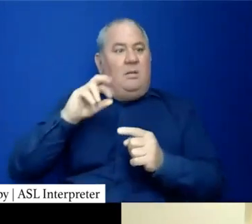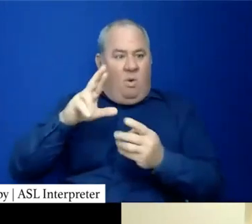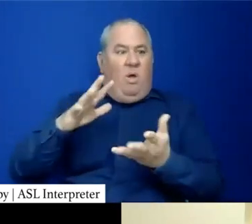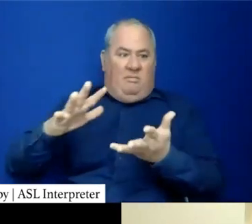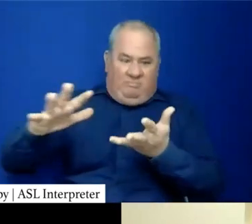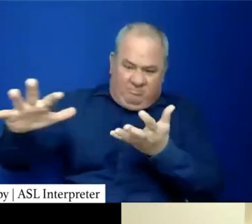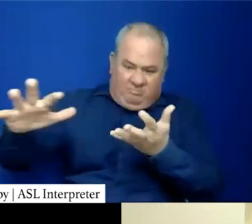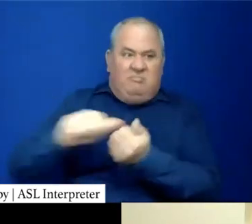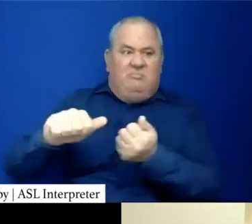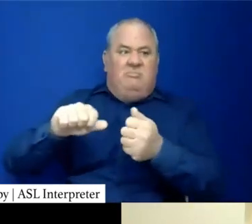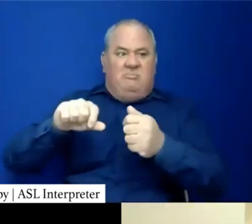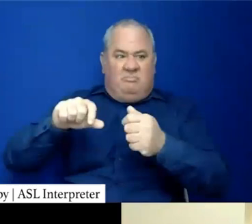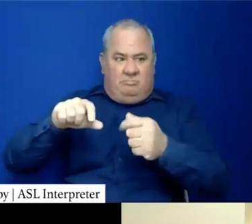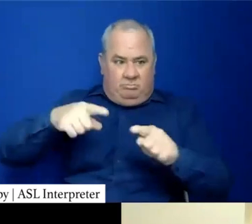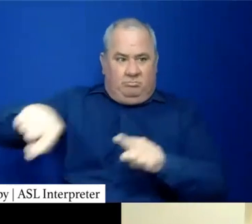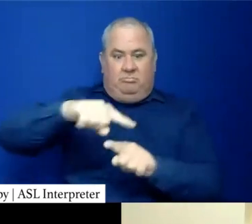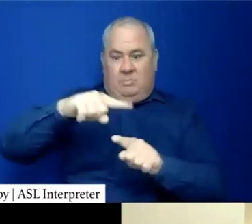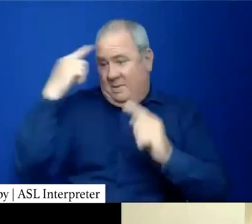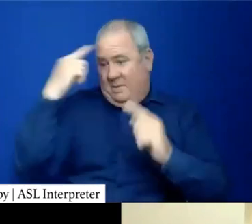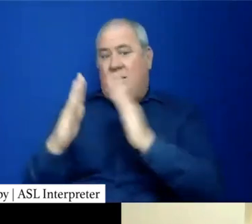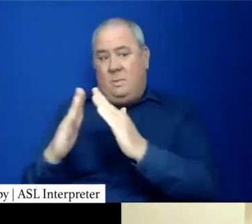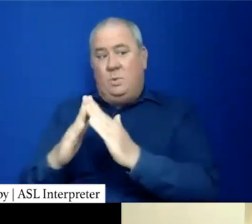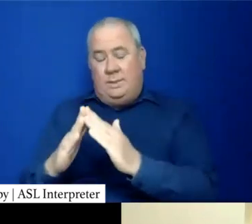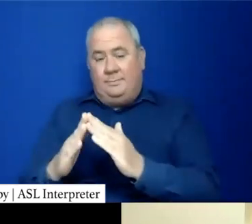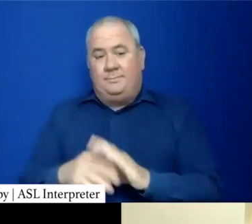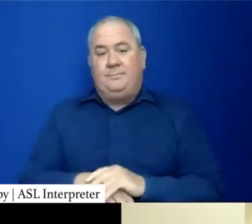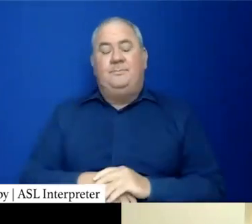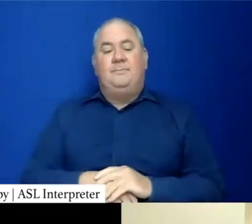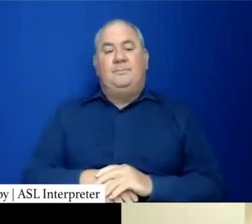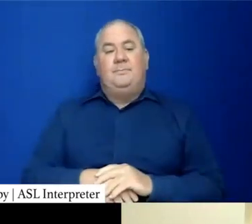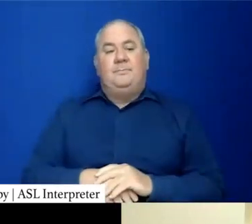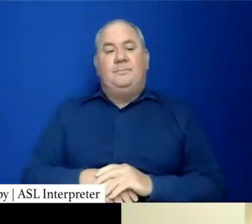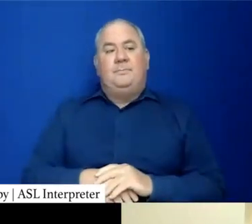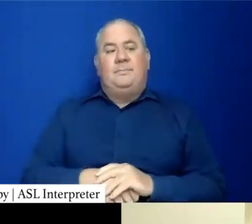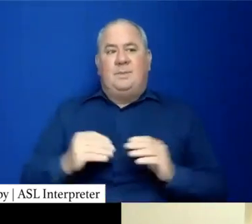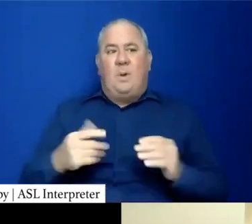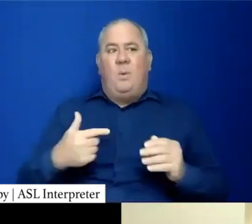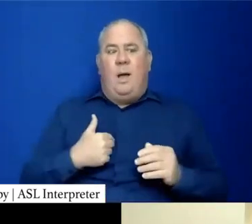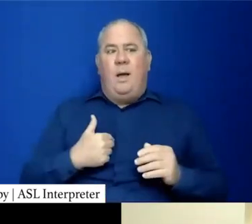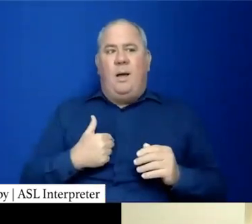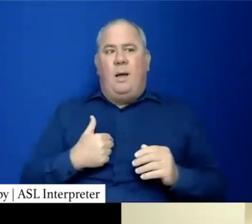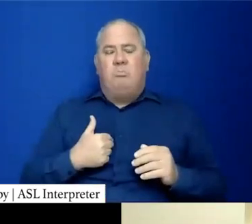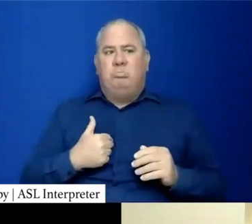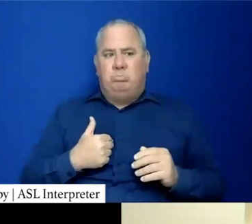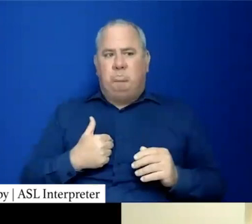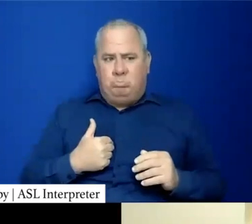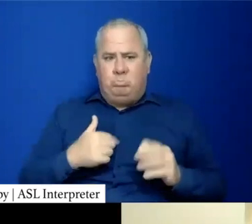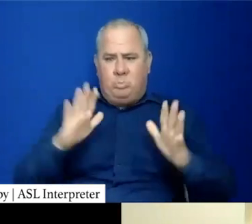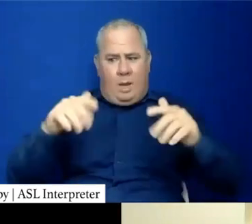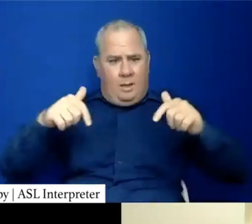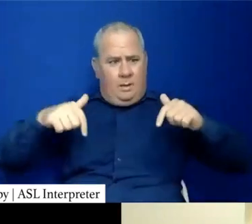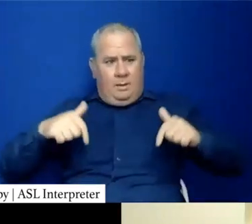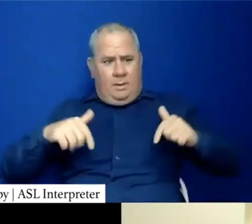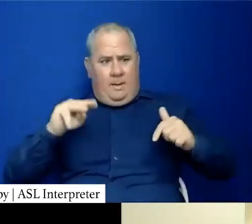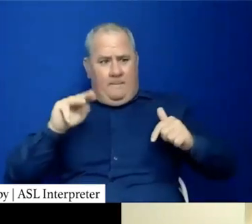color, particularly Black communities. And I had to say, like, we're in Massachusetts, like, we are very proud of